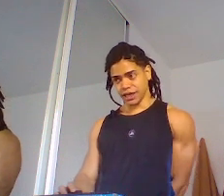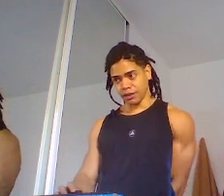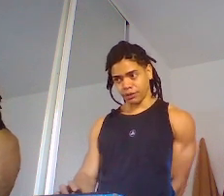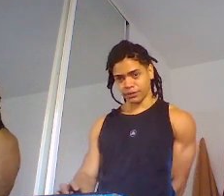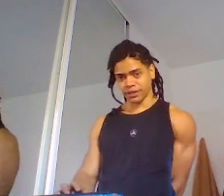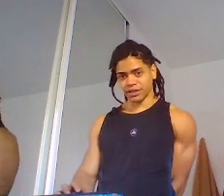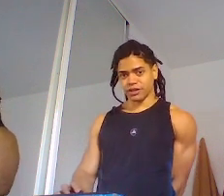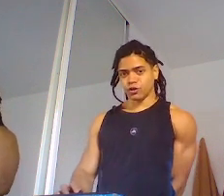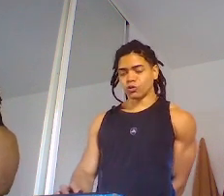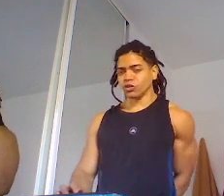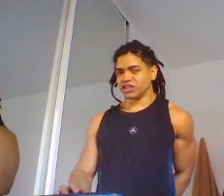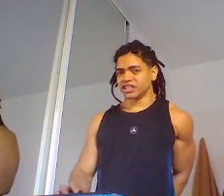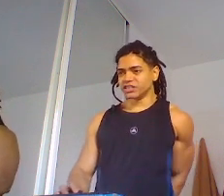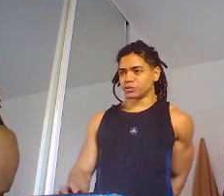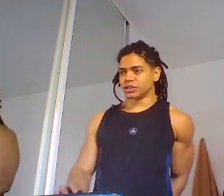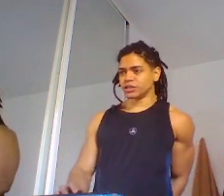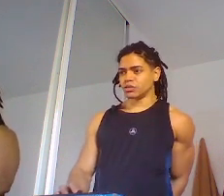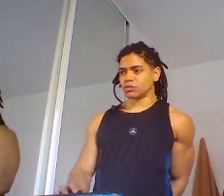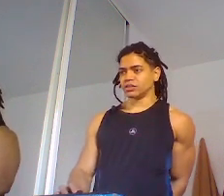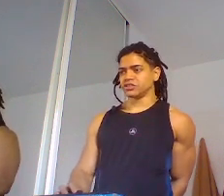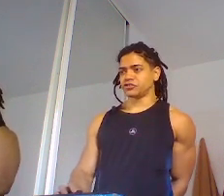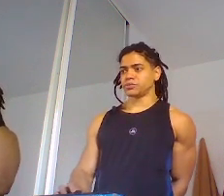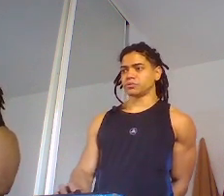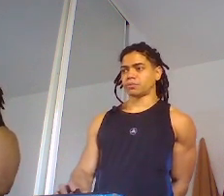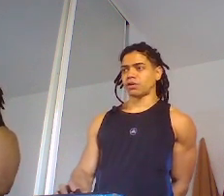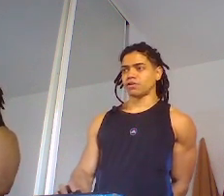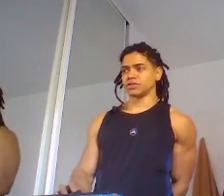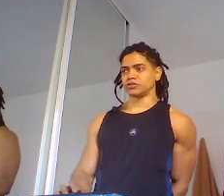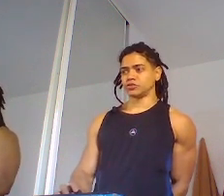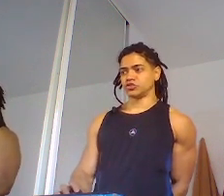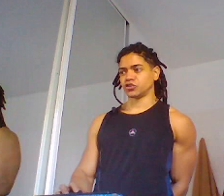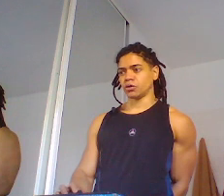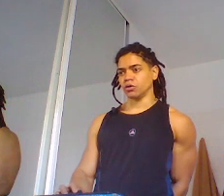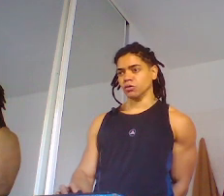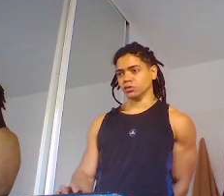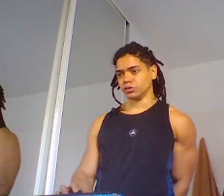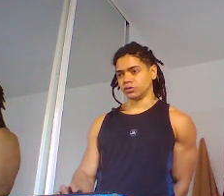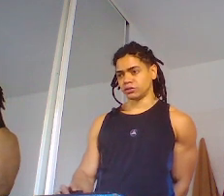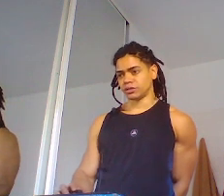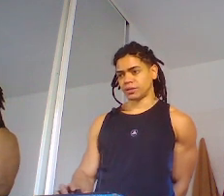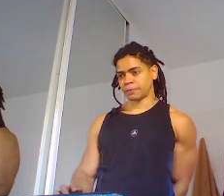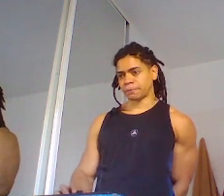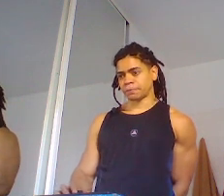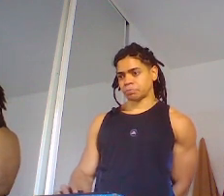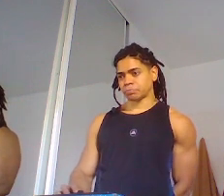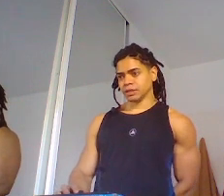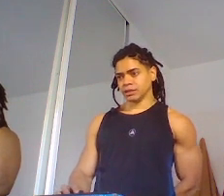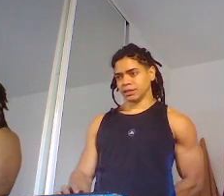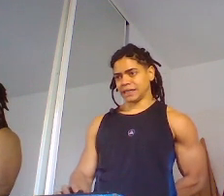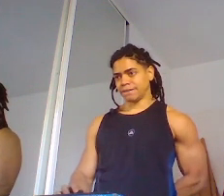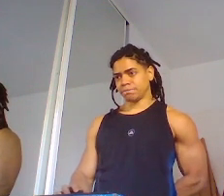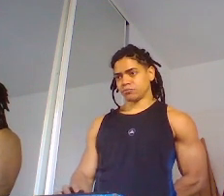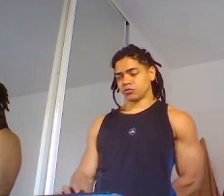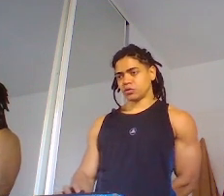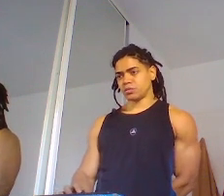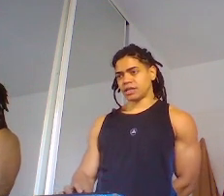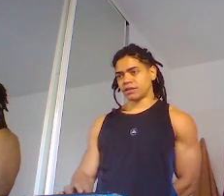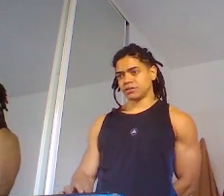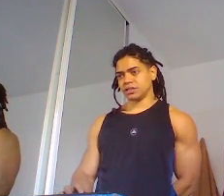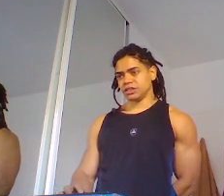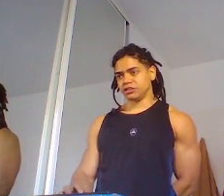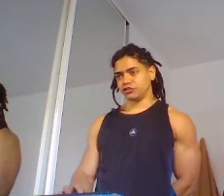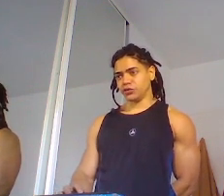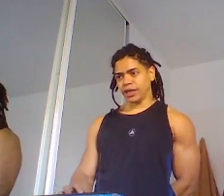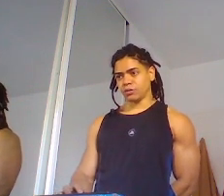repay debt, or distribute profits to shareholders. Okay, so here we